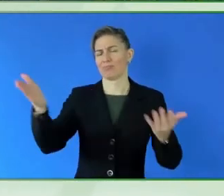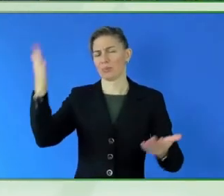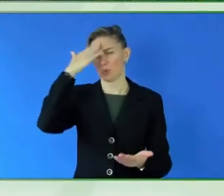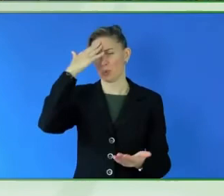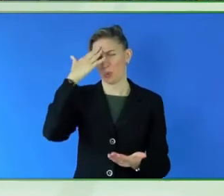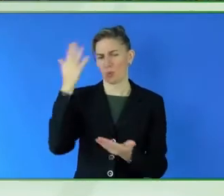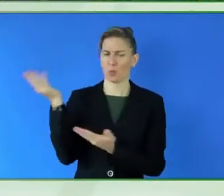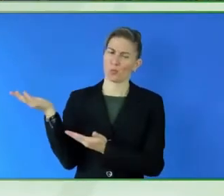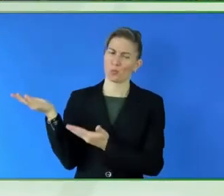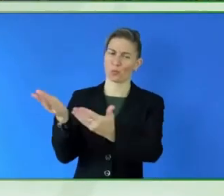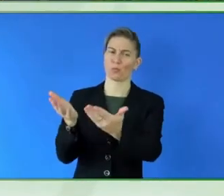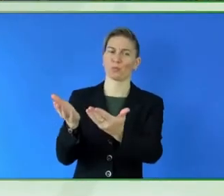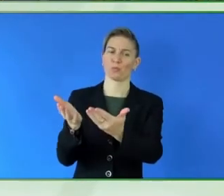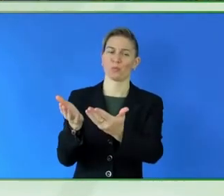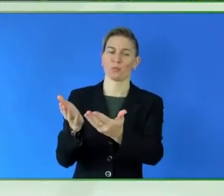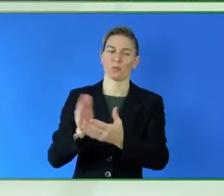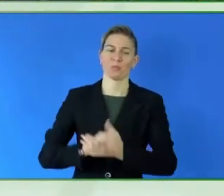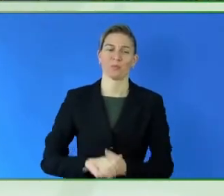Thank you.